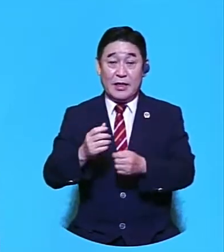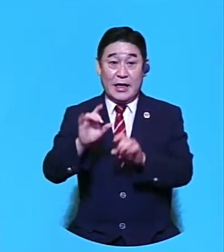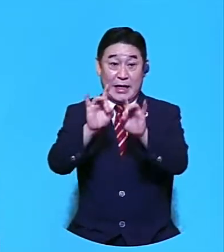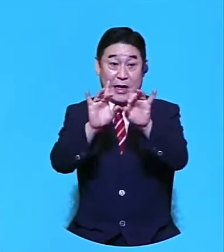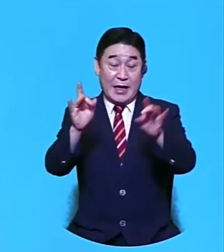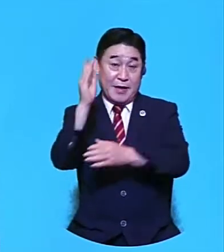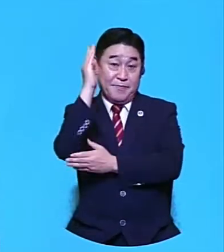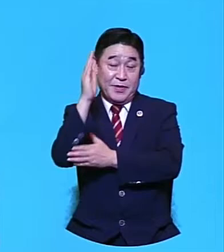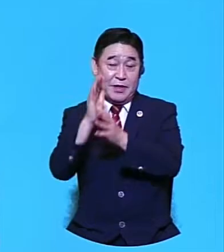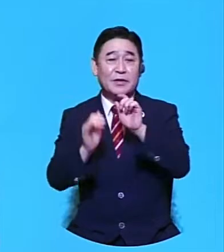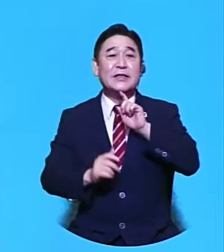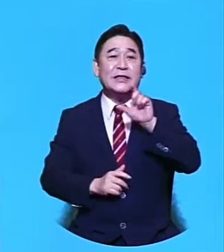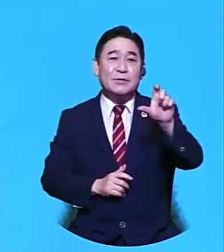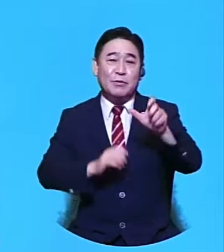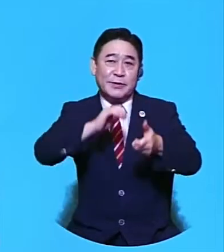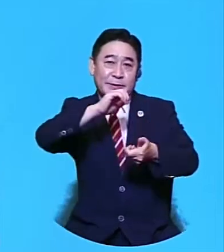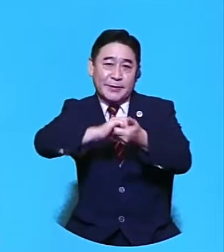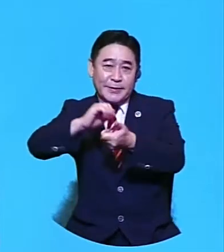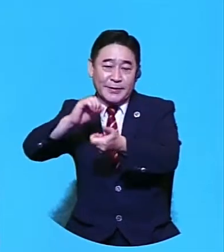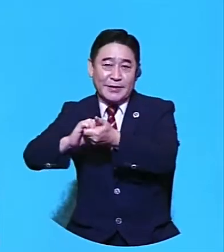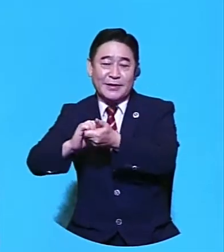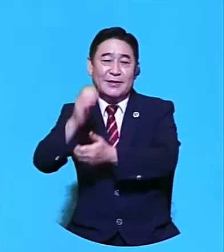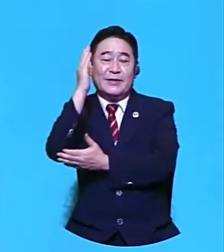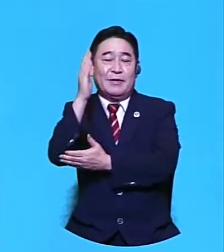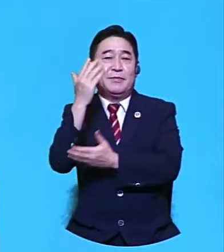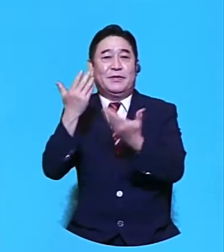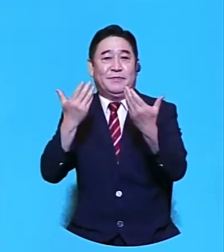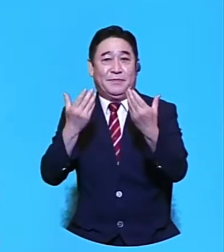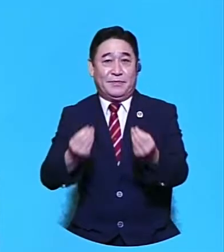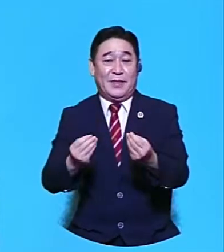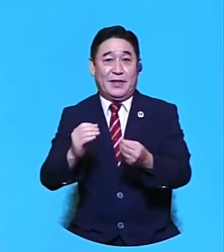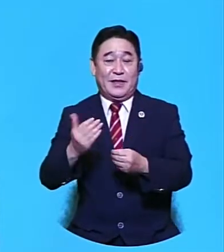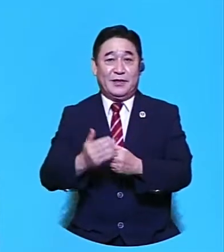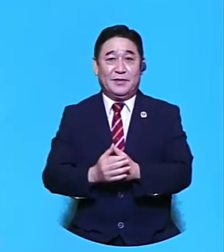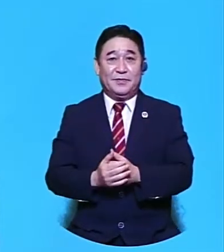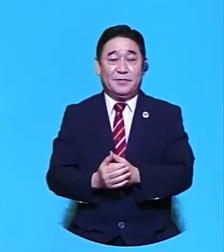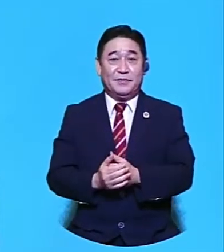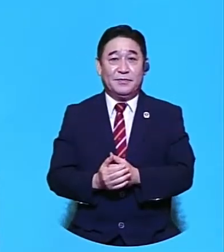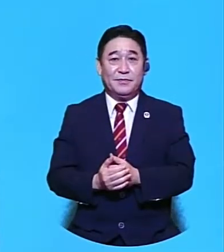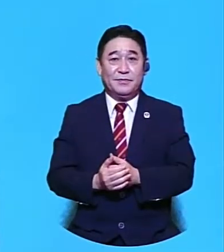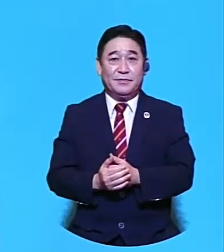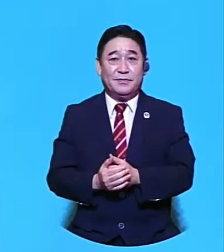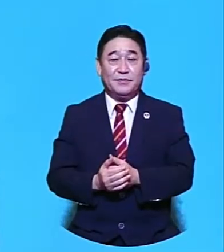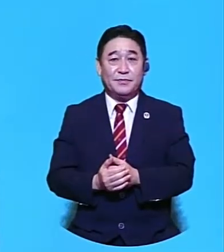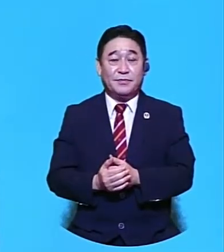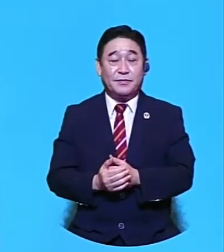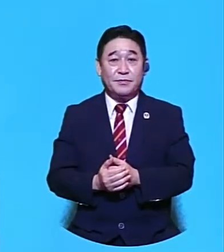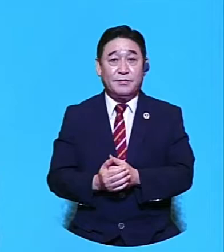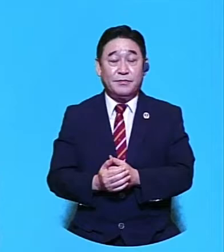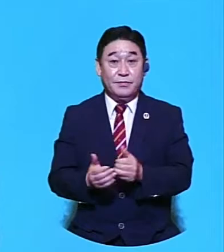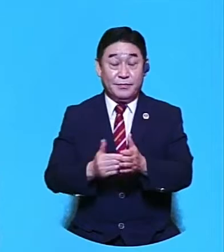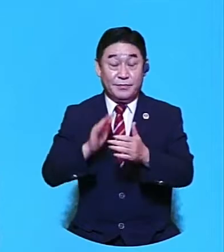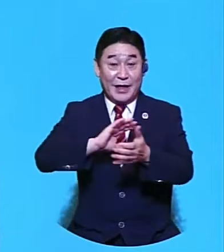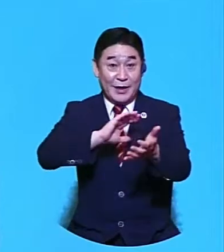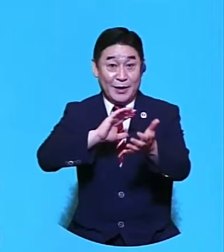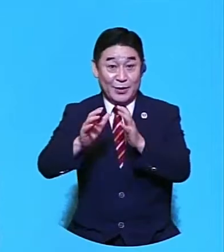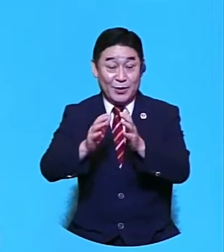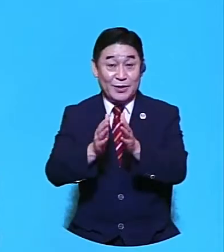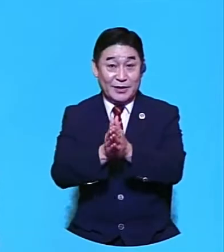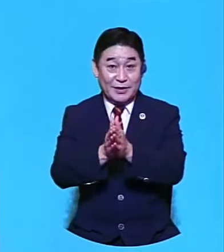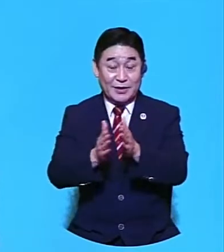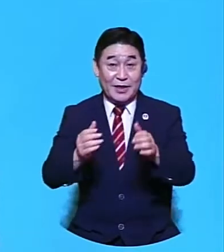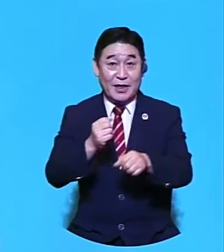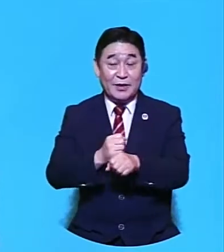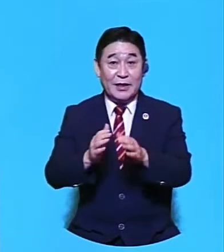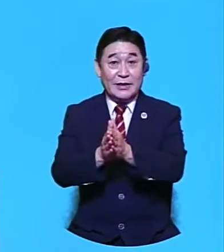a 15-minute presentation, and let's do our own the discussion sessions. Before I start,